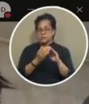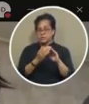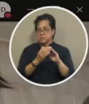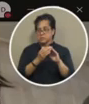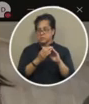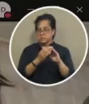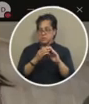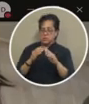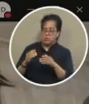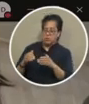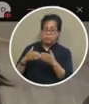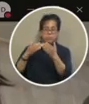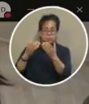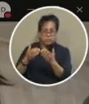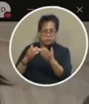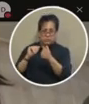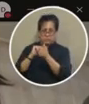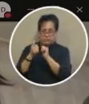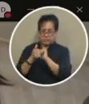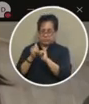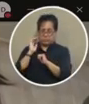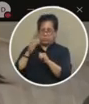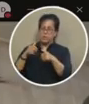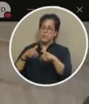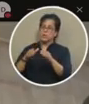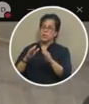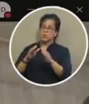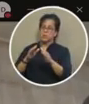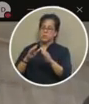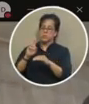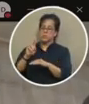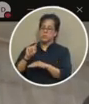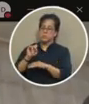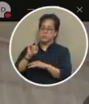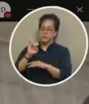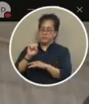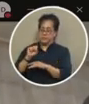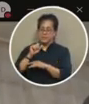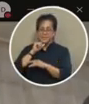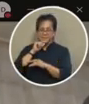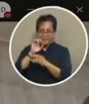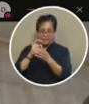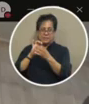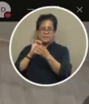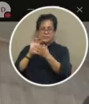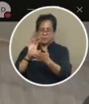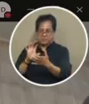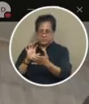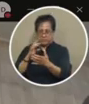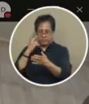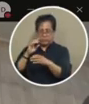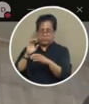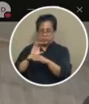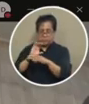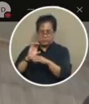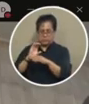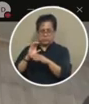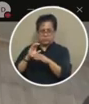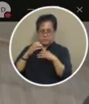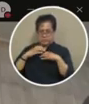residents. The proposed amendment would allow for utilities to not be disconnected for commercial